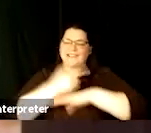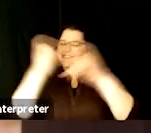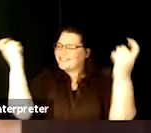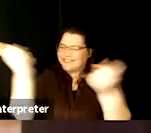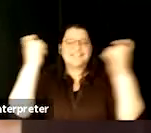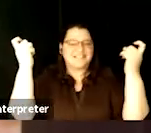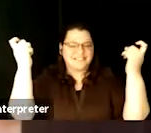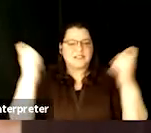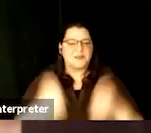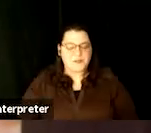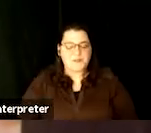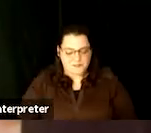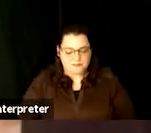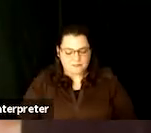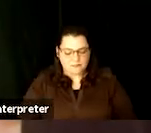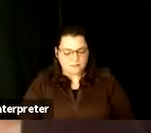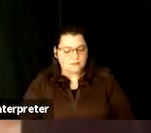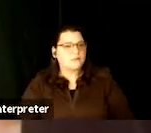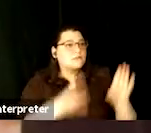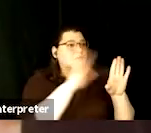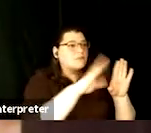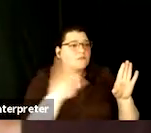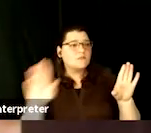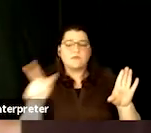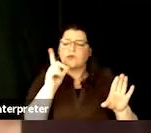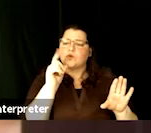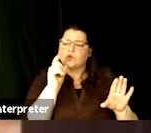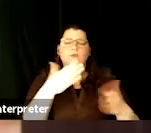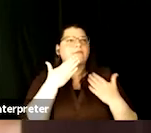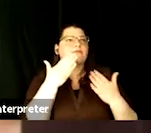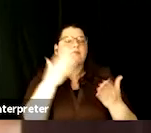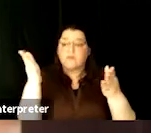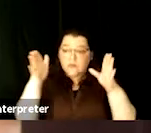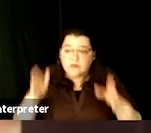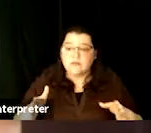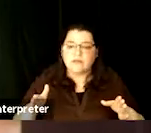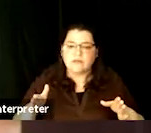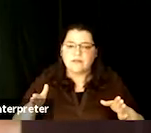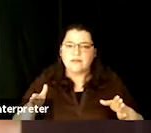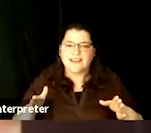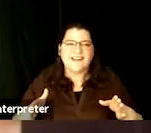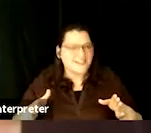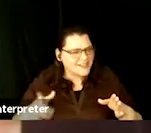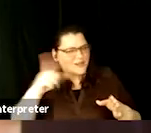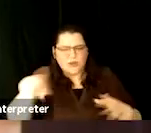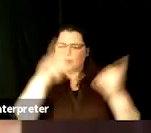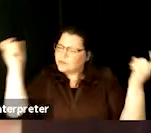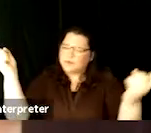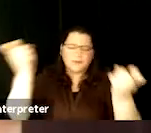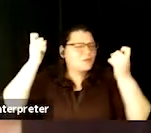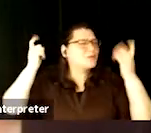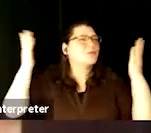Are there any who are grateful servants? Let them rejoice and enter into the joy of their